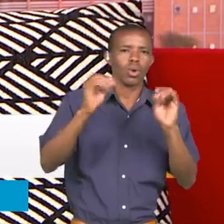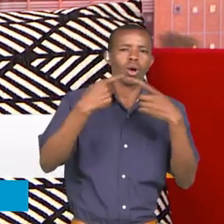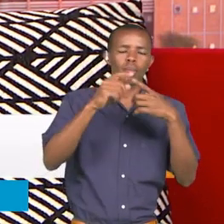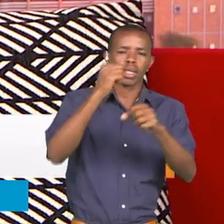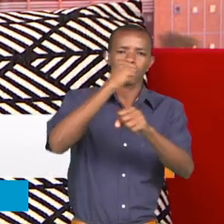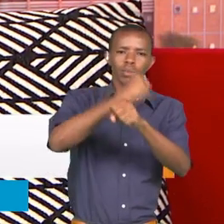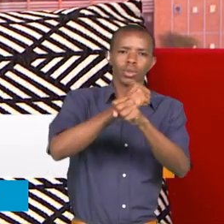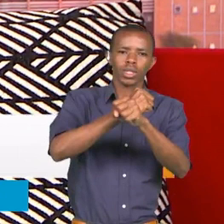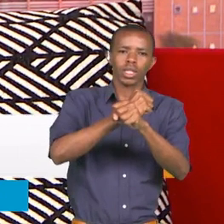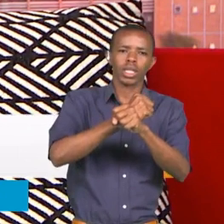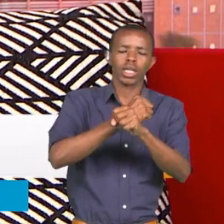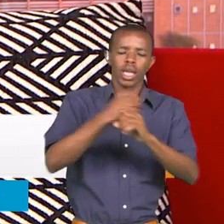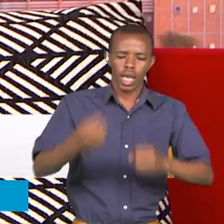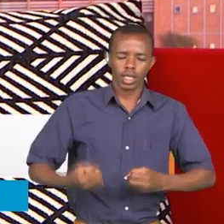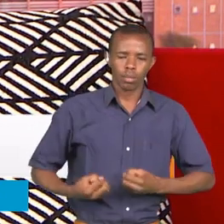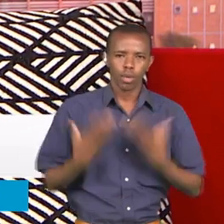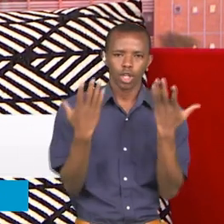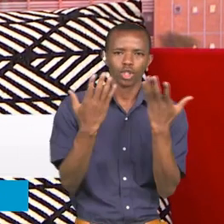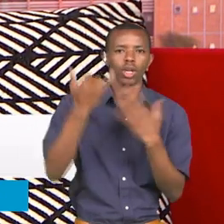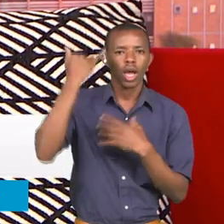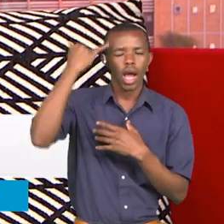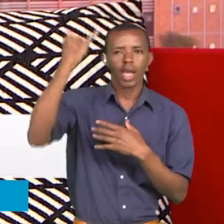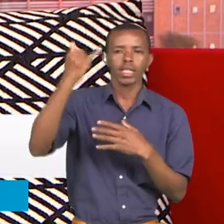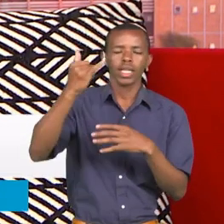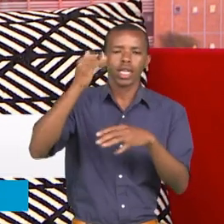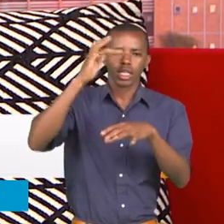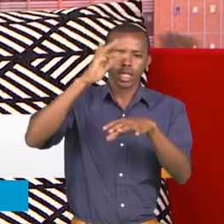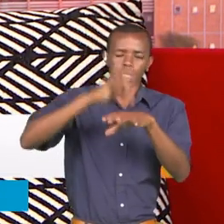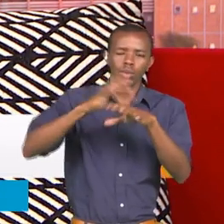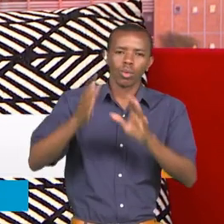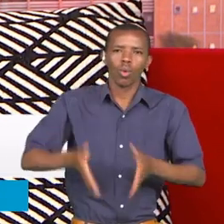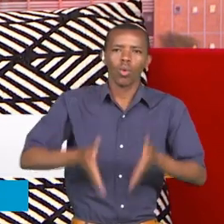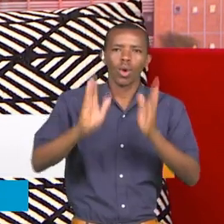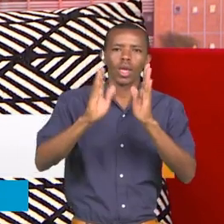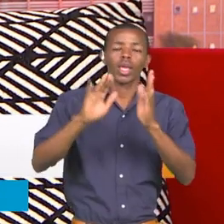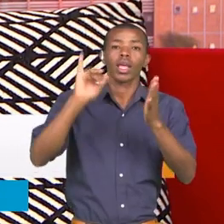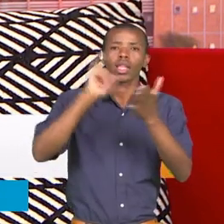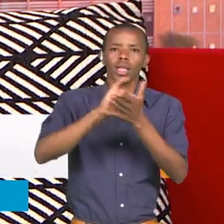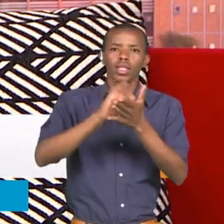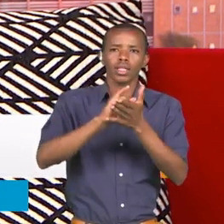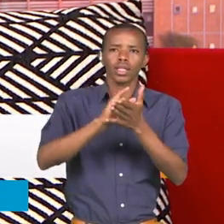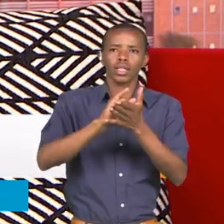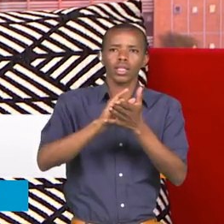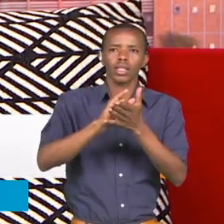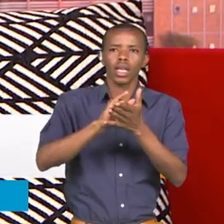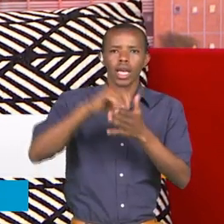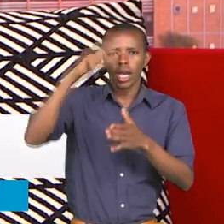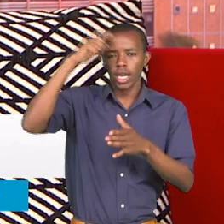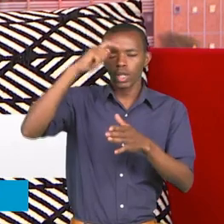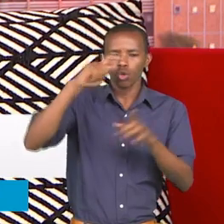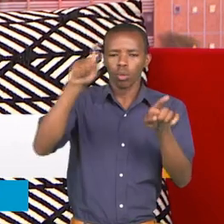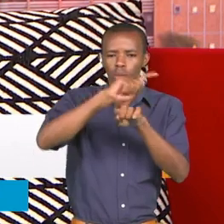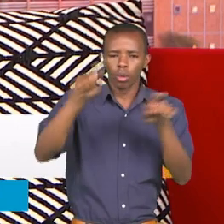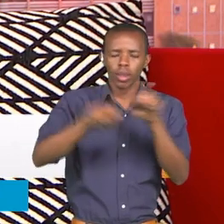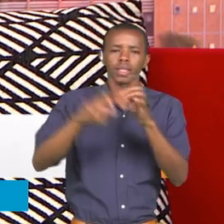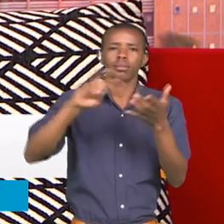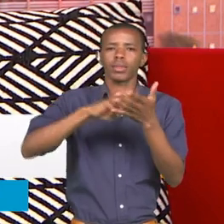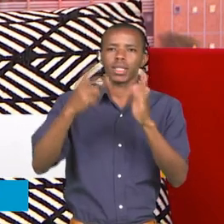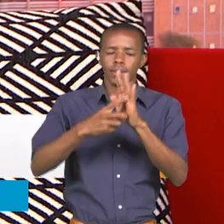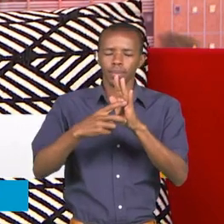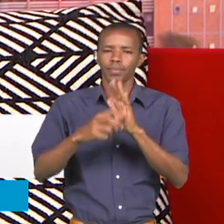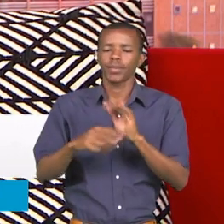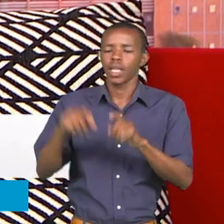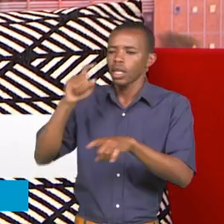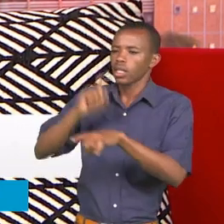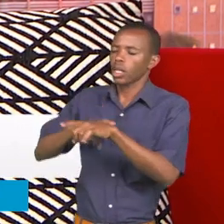of the expression of the idea in a tangible form. Okay. That is what, in a nutshell, what intellectual property is all about. Okay. Yes. Now,